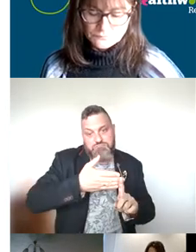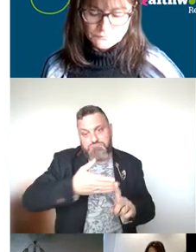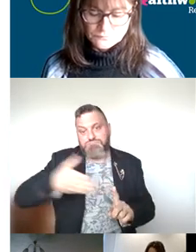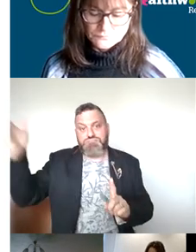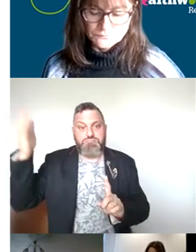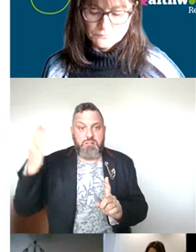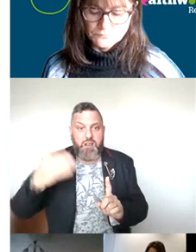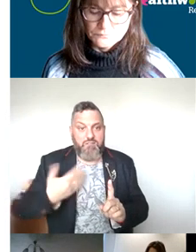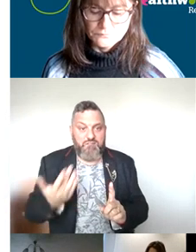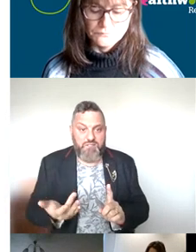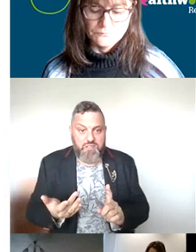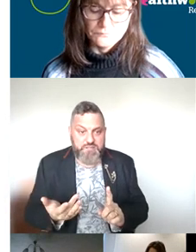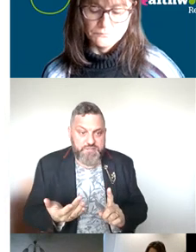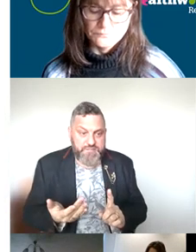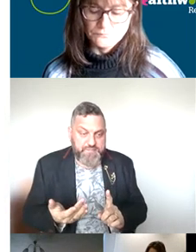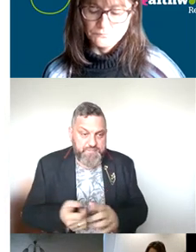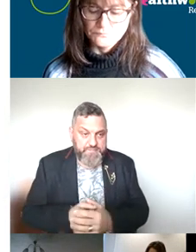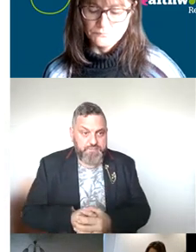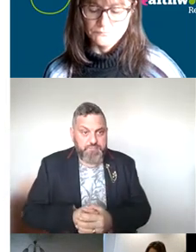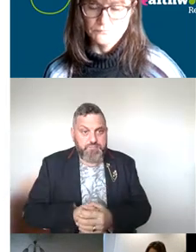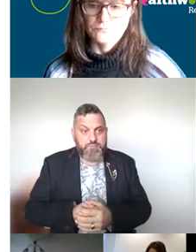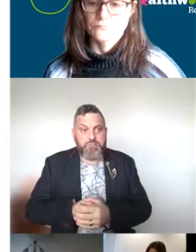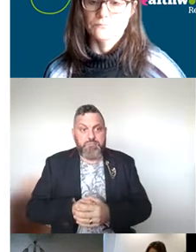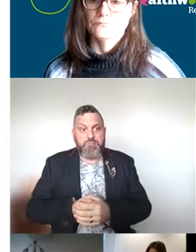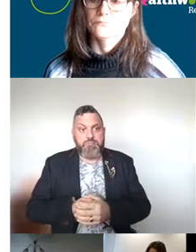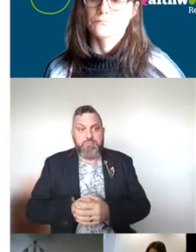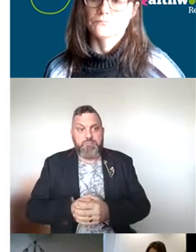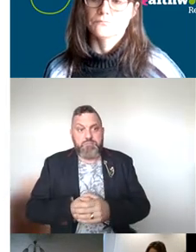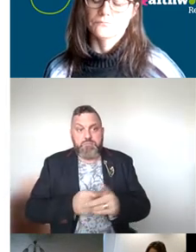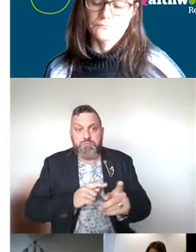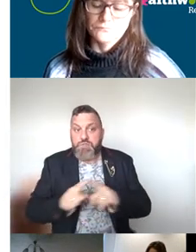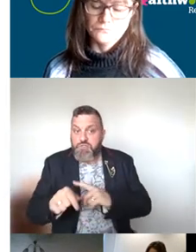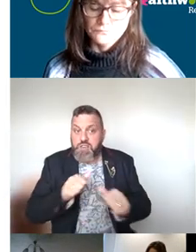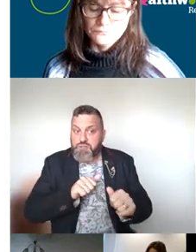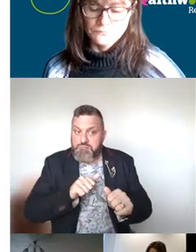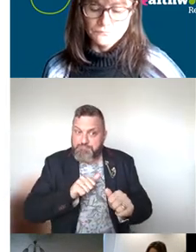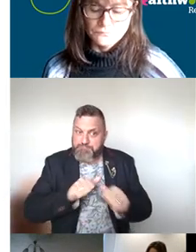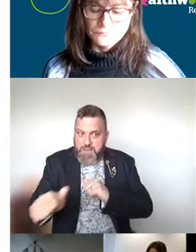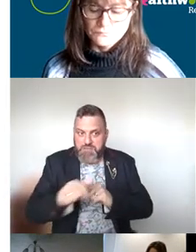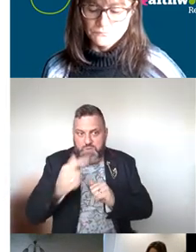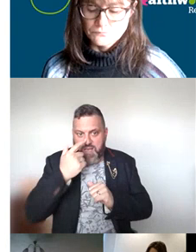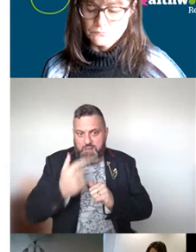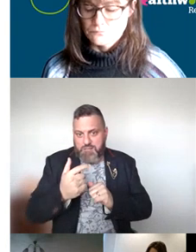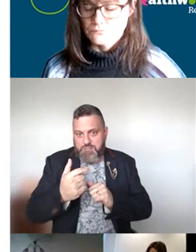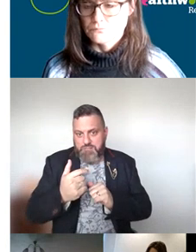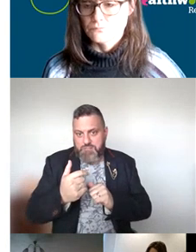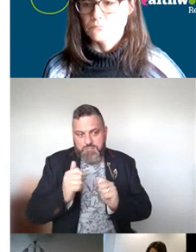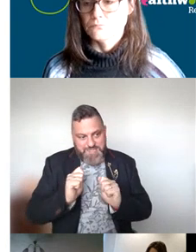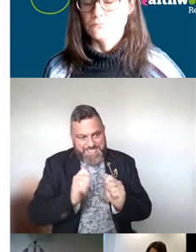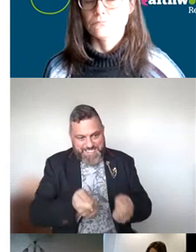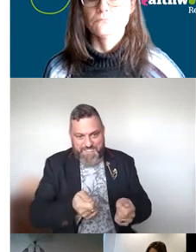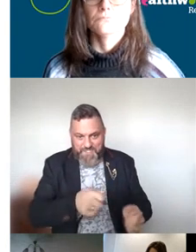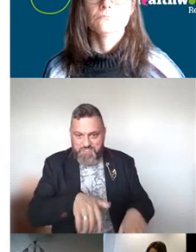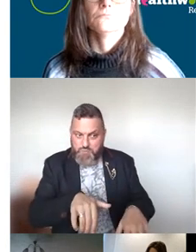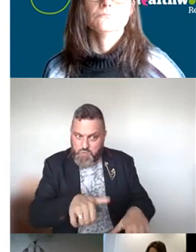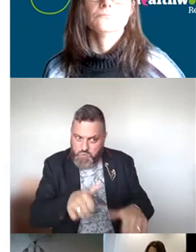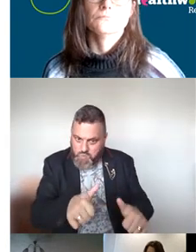priority around trying to do the best that we can to give all of the children within our area the best possible start in